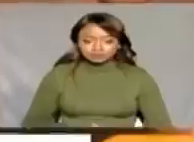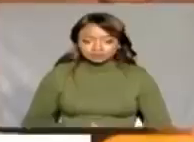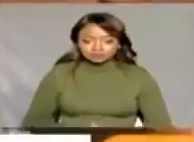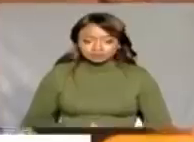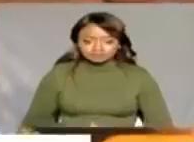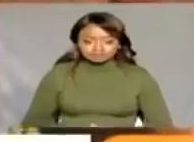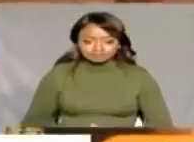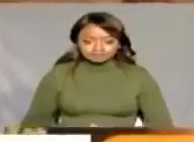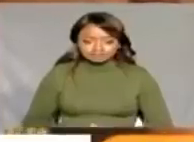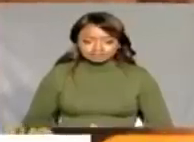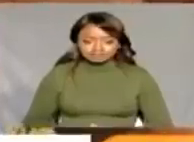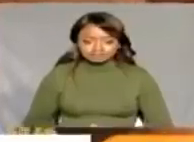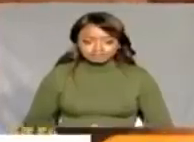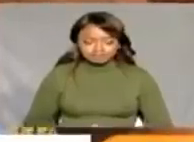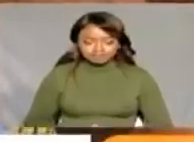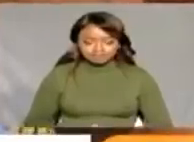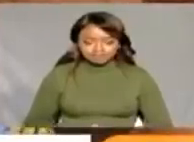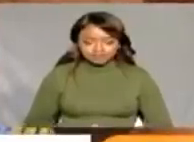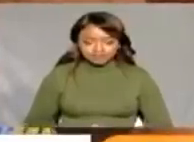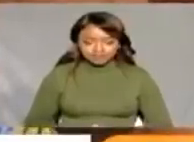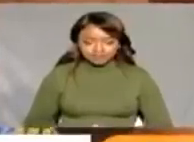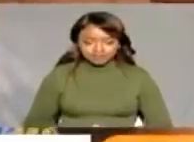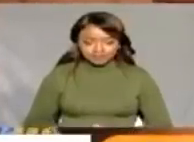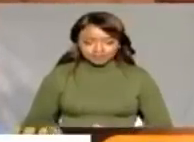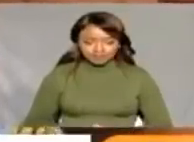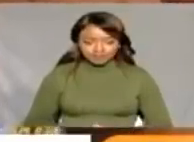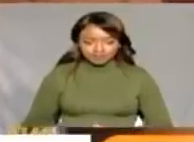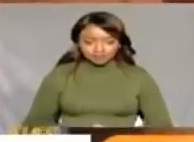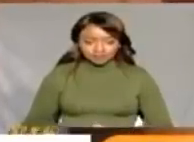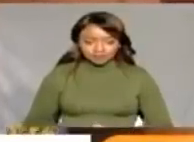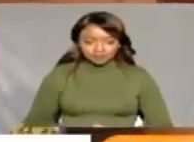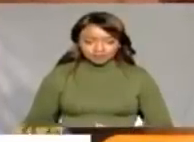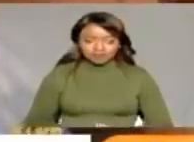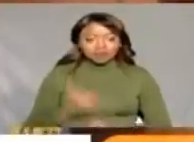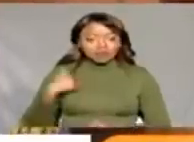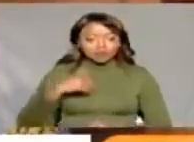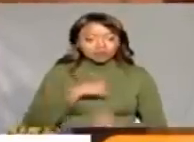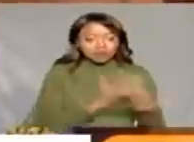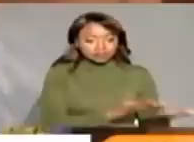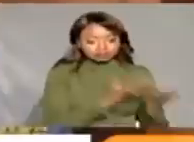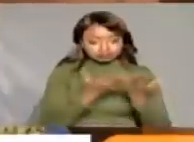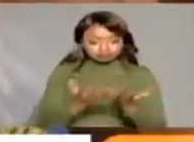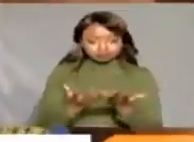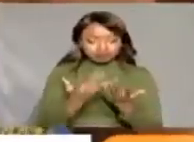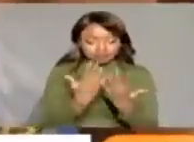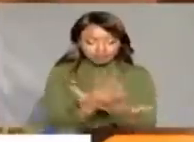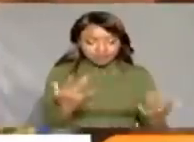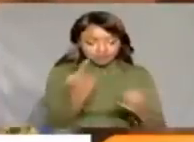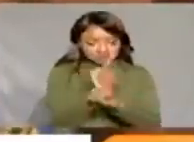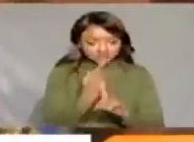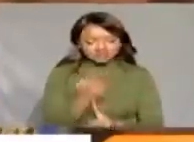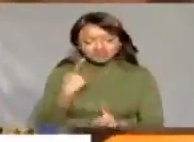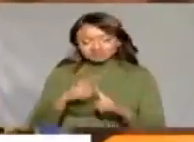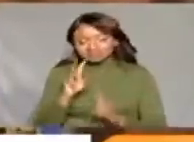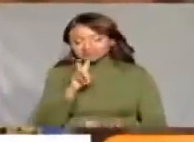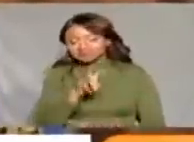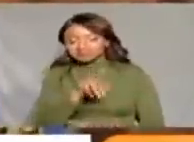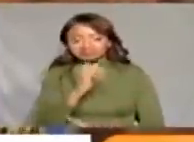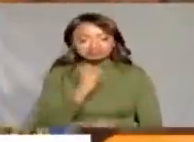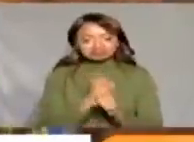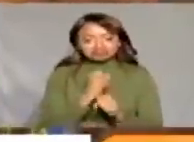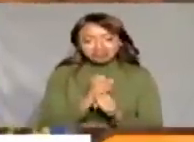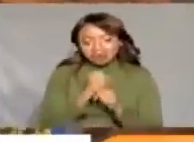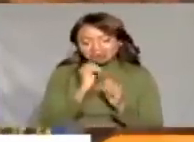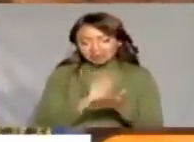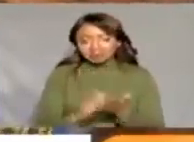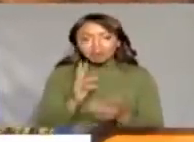We had come with initial equipment, but we found some may not be used. Because, for example, the excavators which came first,